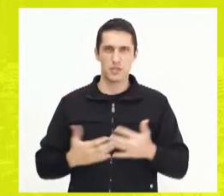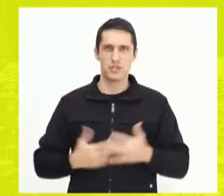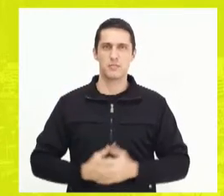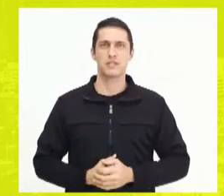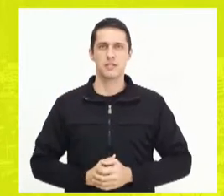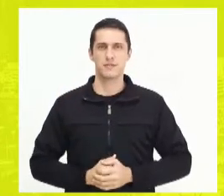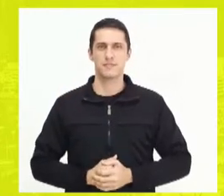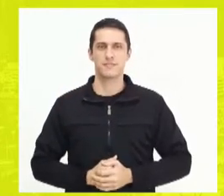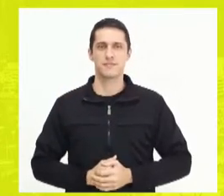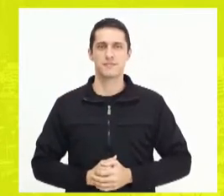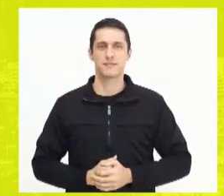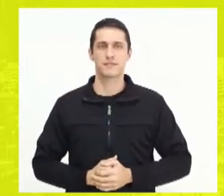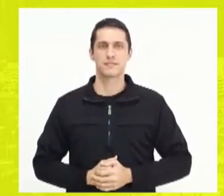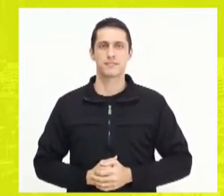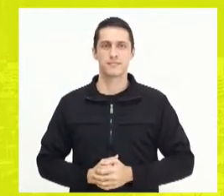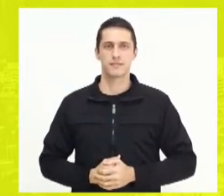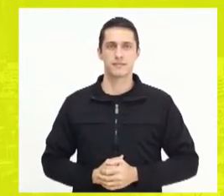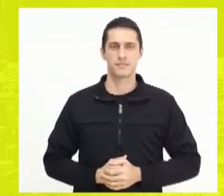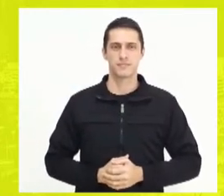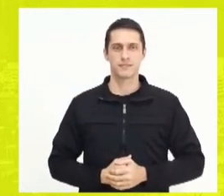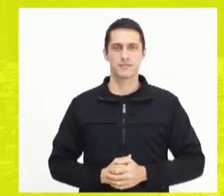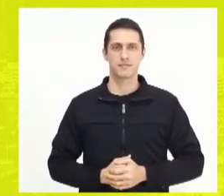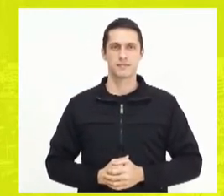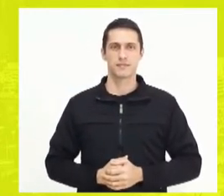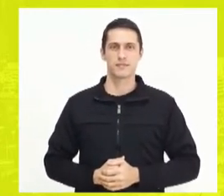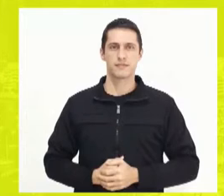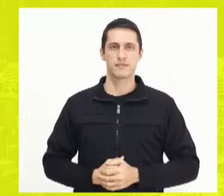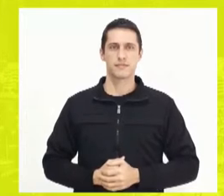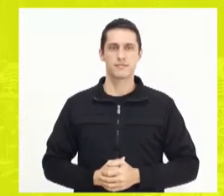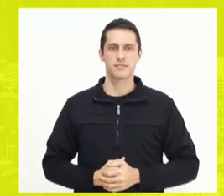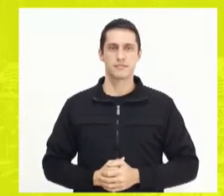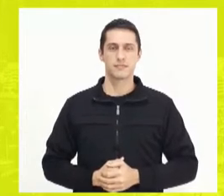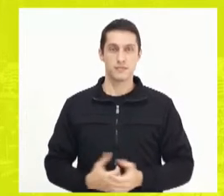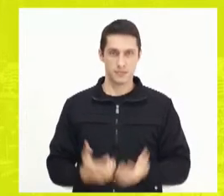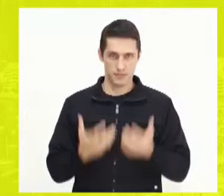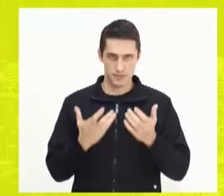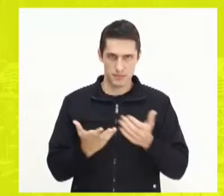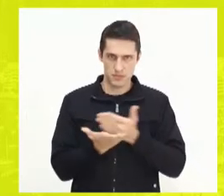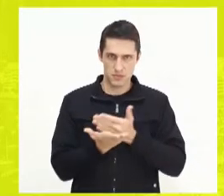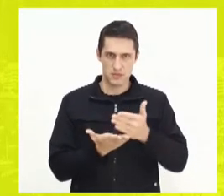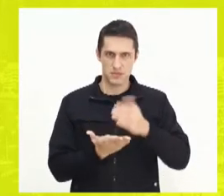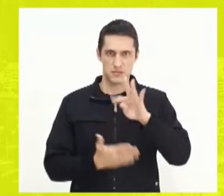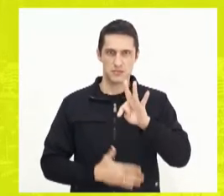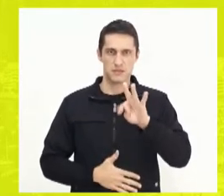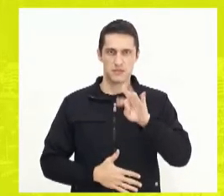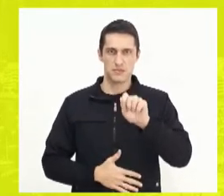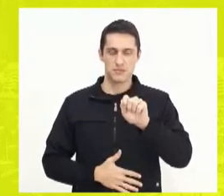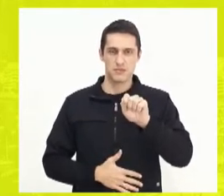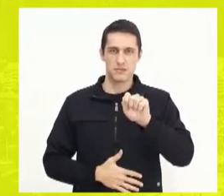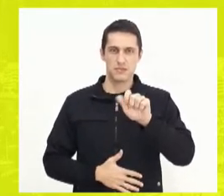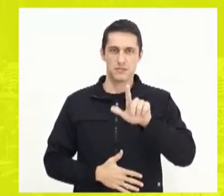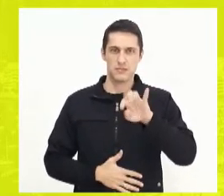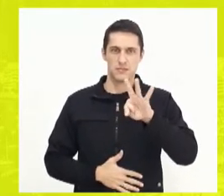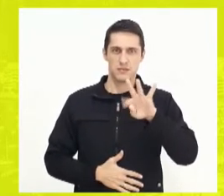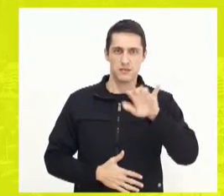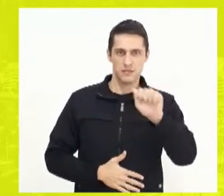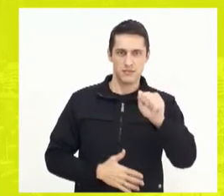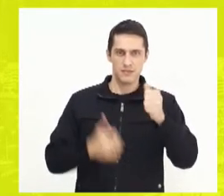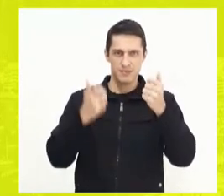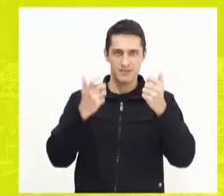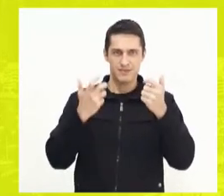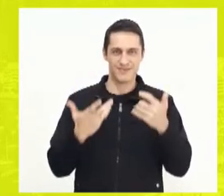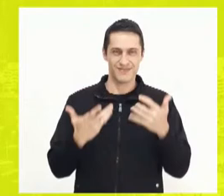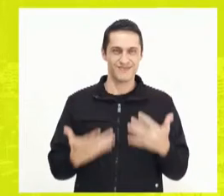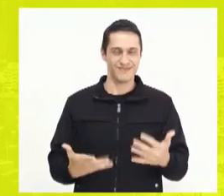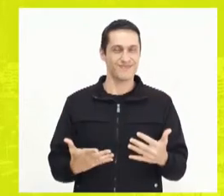mental uh uh problems how can you felita would you like to to speak or should i